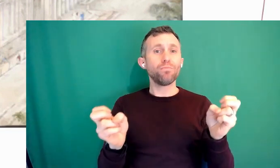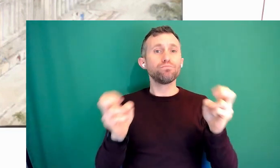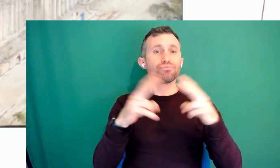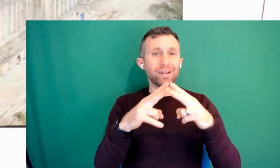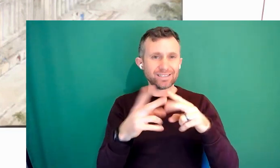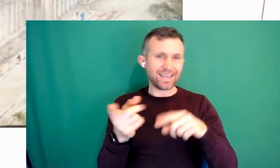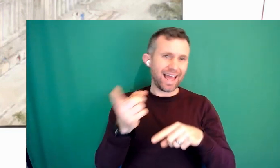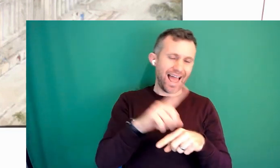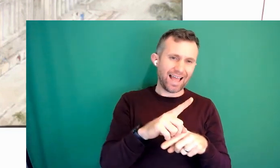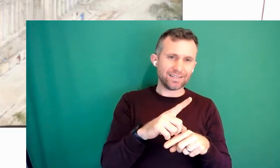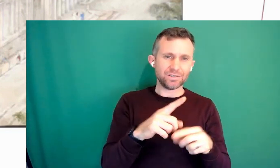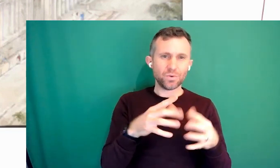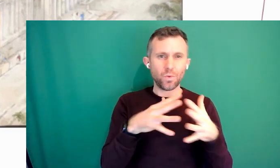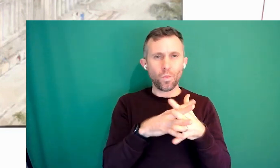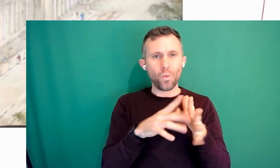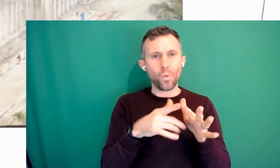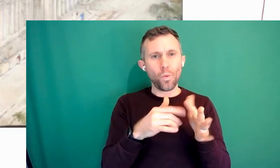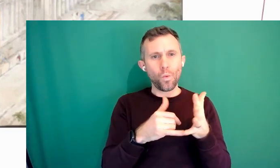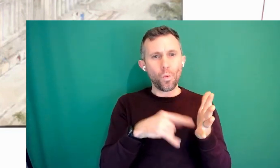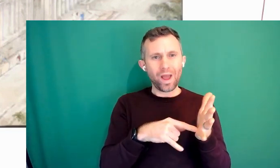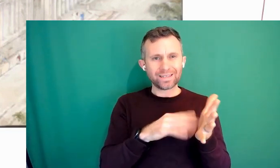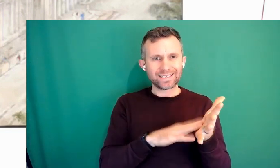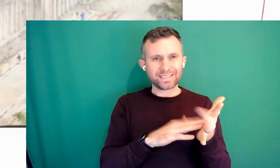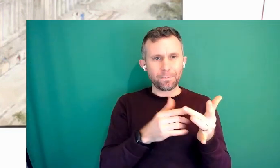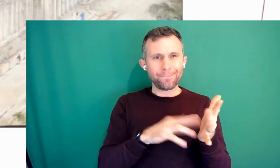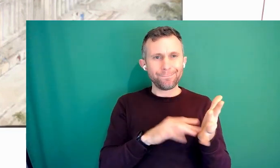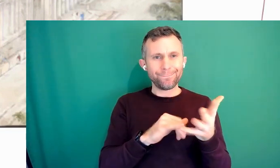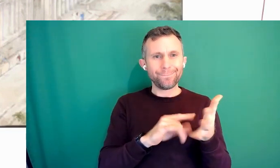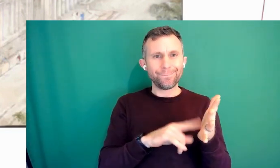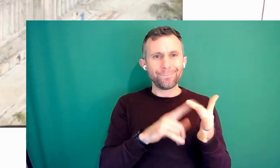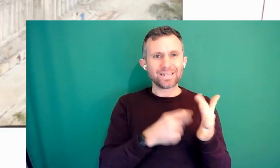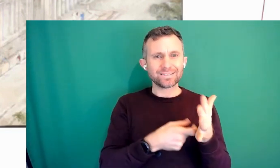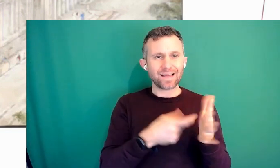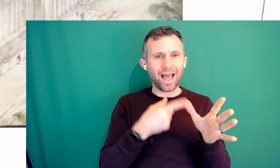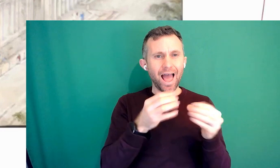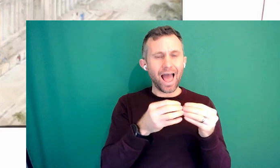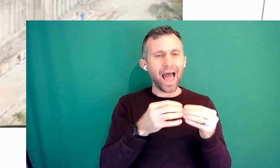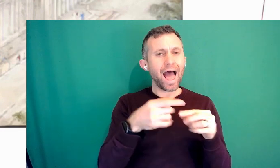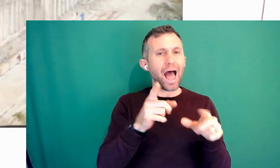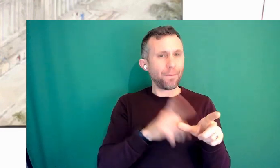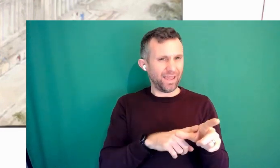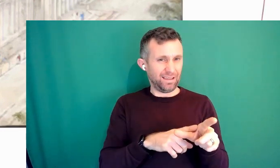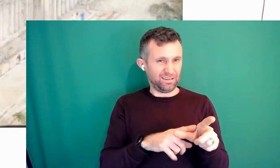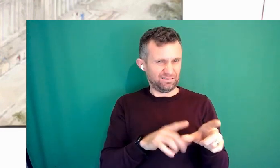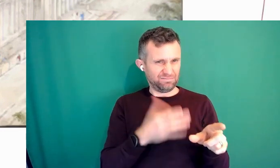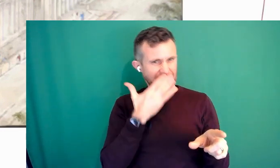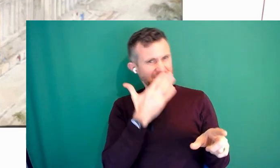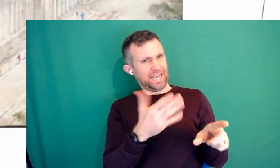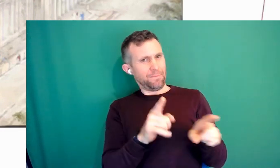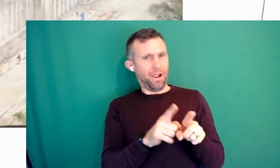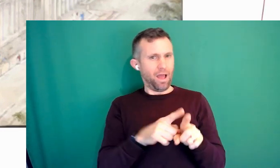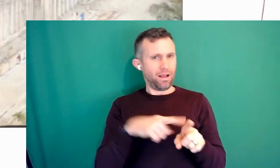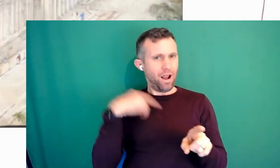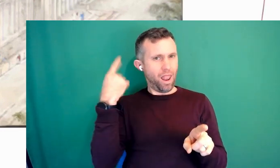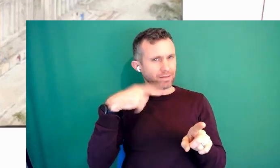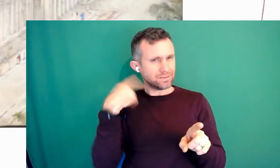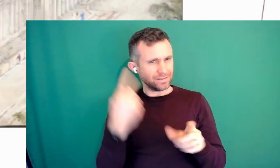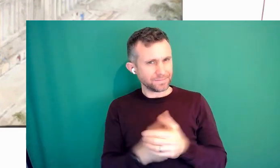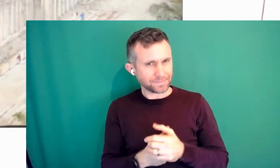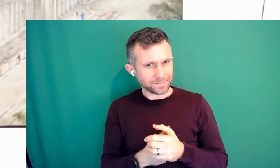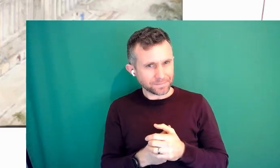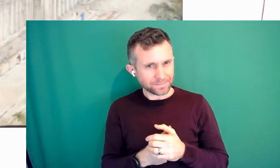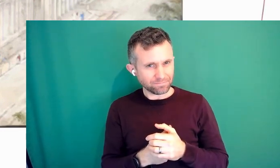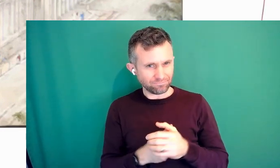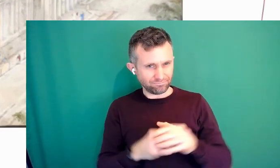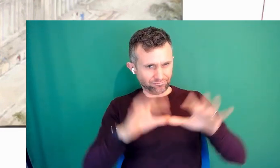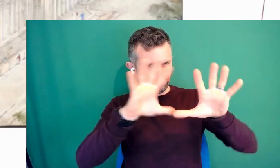visited Rome, Venice, Naples, Florence, Sicily, and even Malta for a brief time. His exposure to these ancient wonders